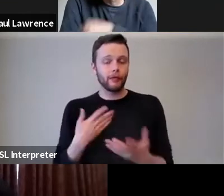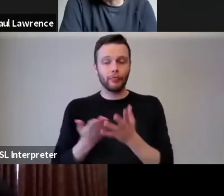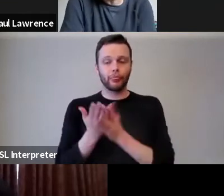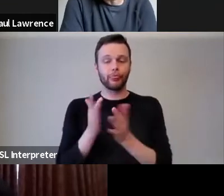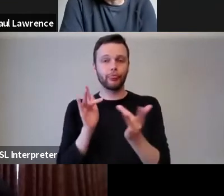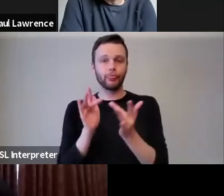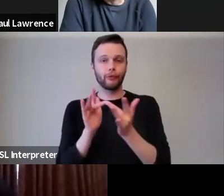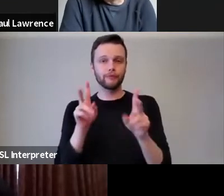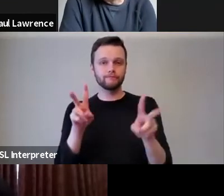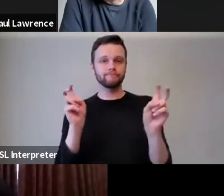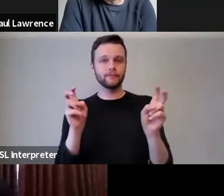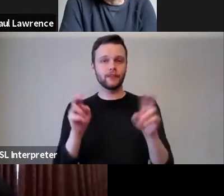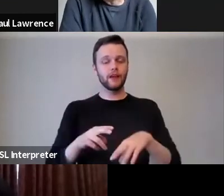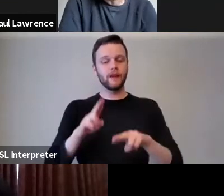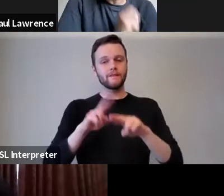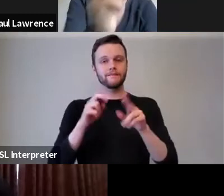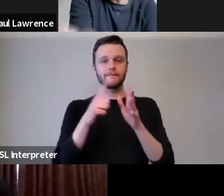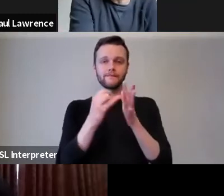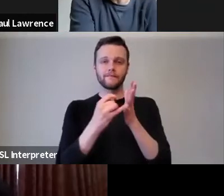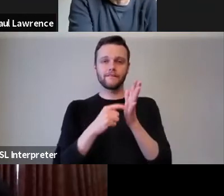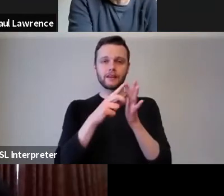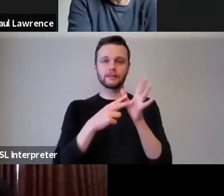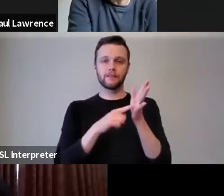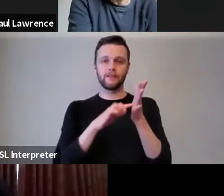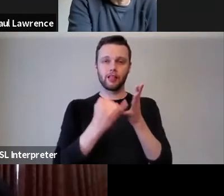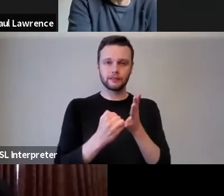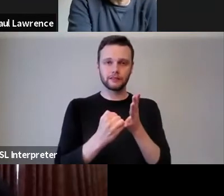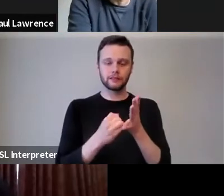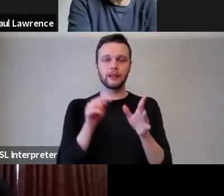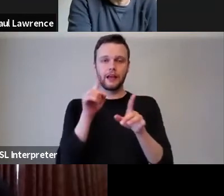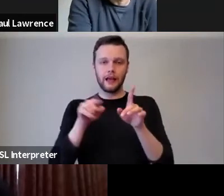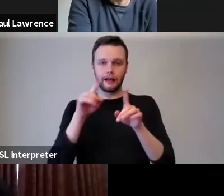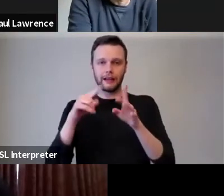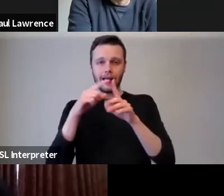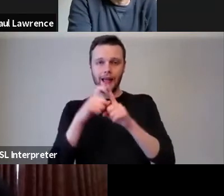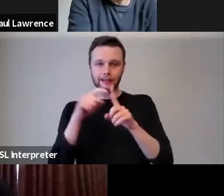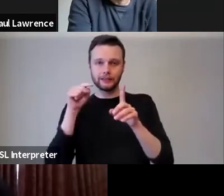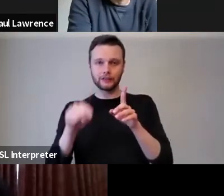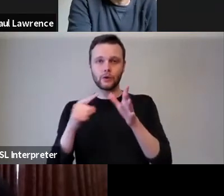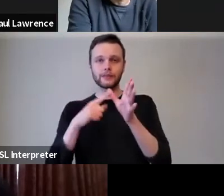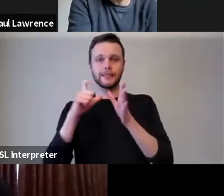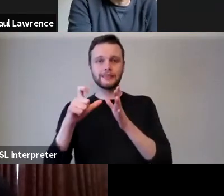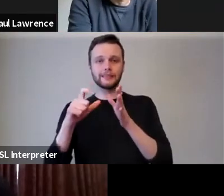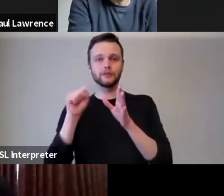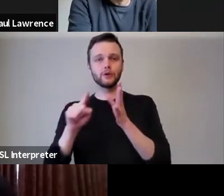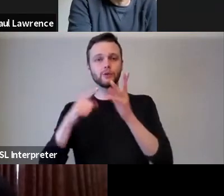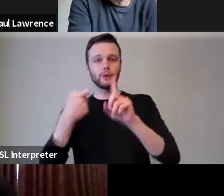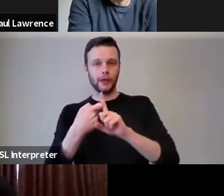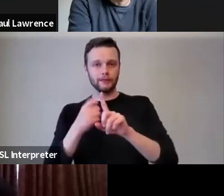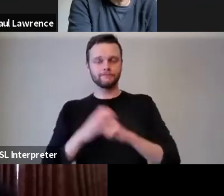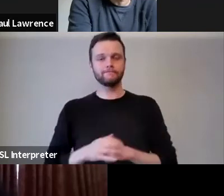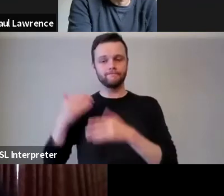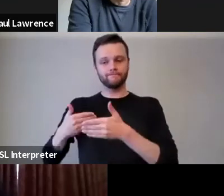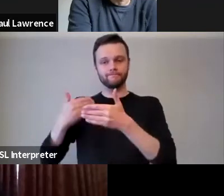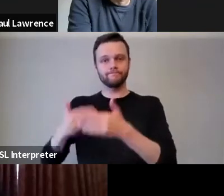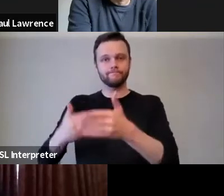festivals at ed.ac.uk. The series is taking place against the backdrop of the